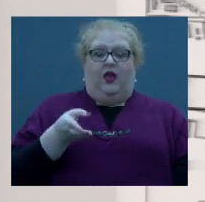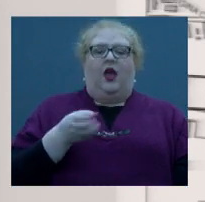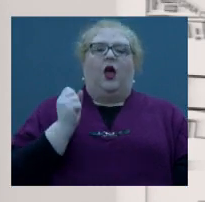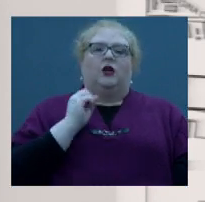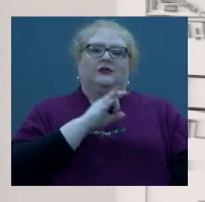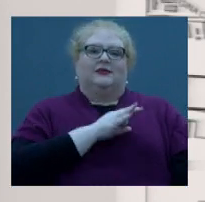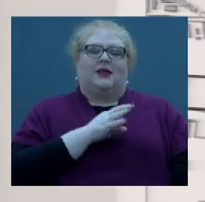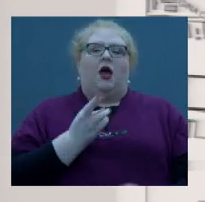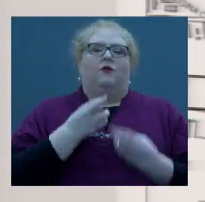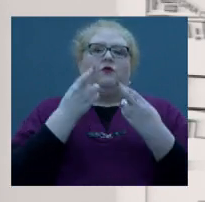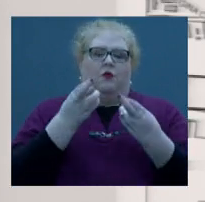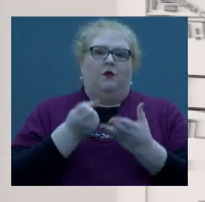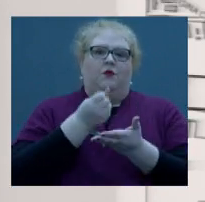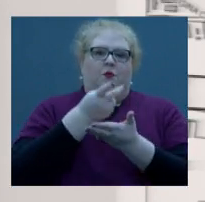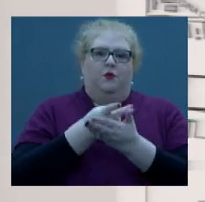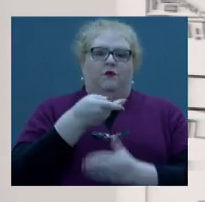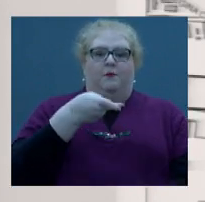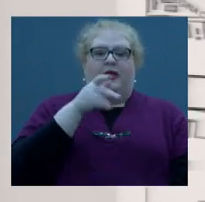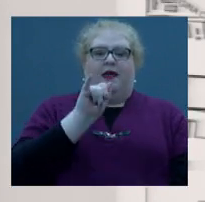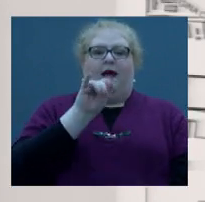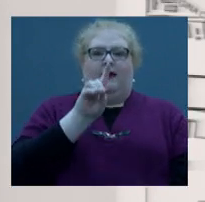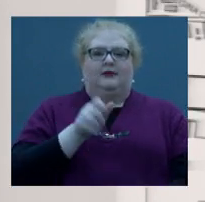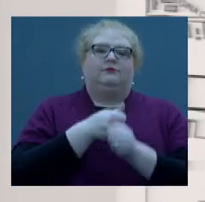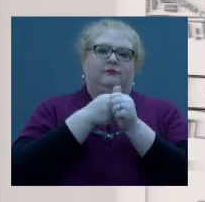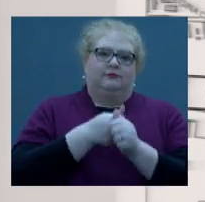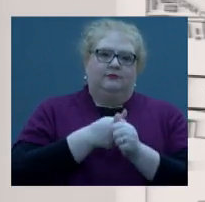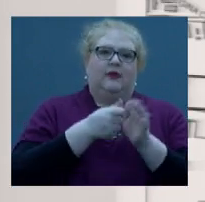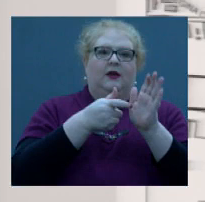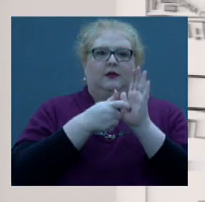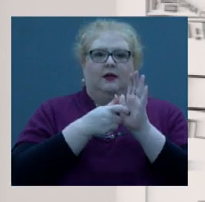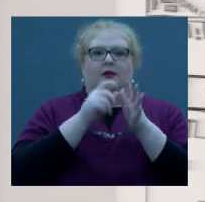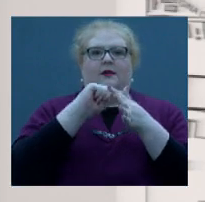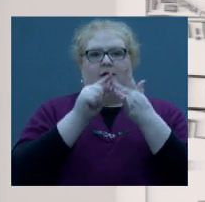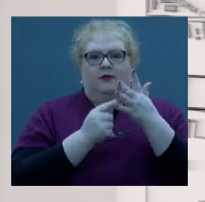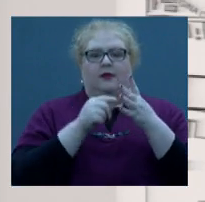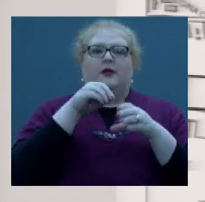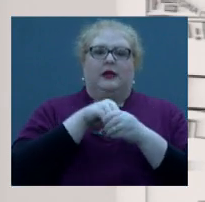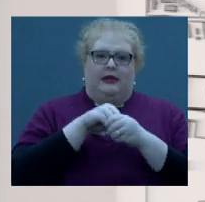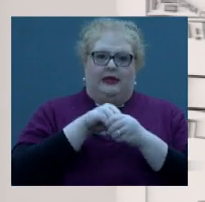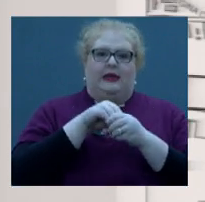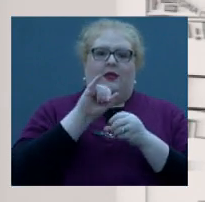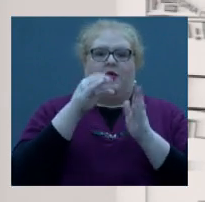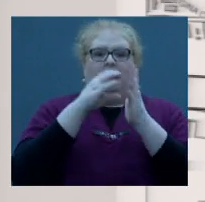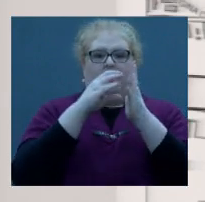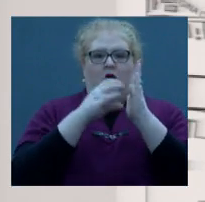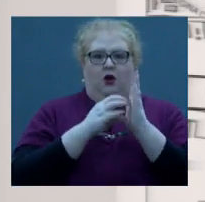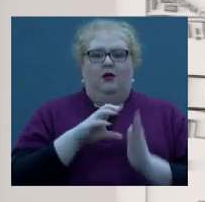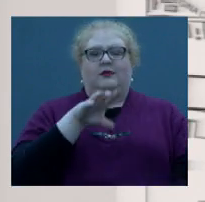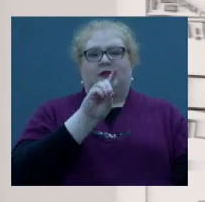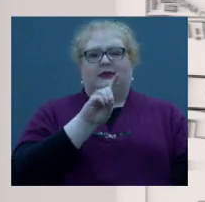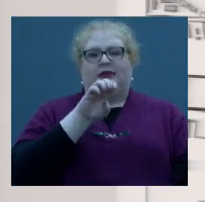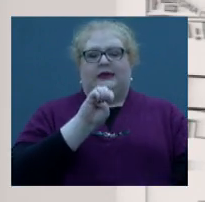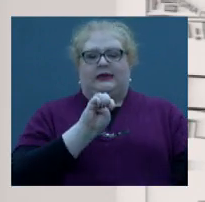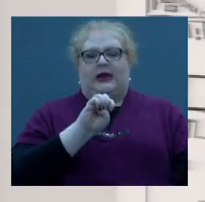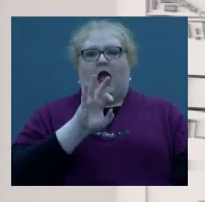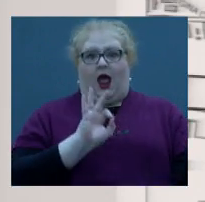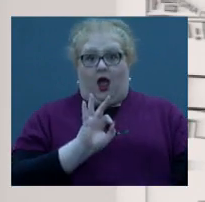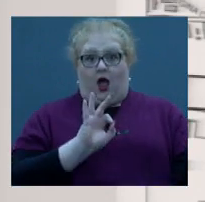Staff recommends approval of the PID subject to compliance with the comments and conditions outlined in paragraphs D, E, and